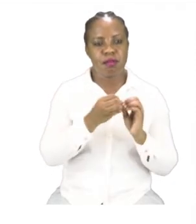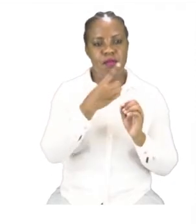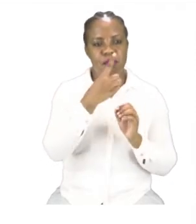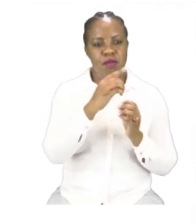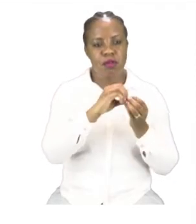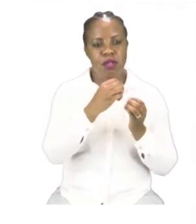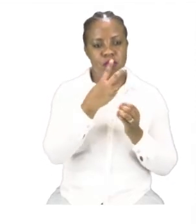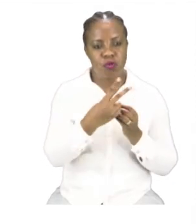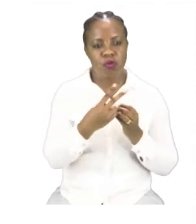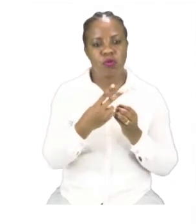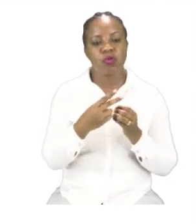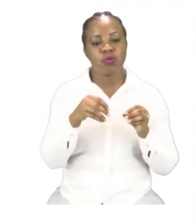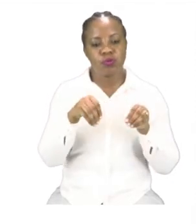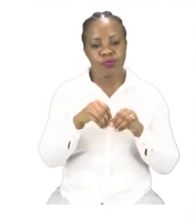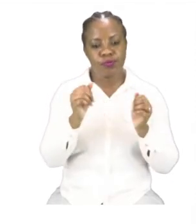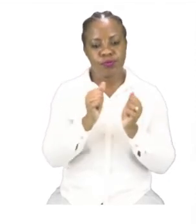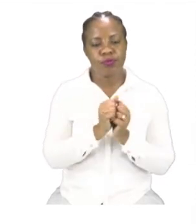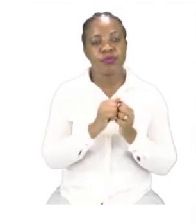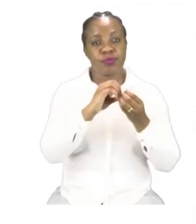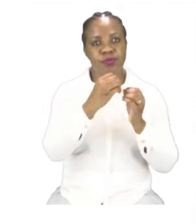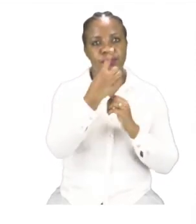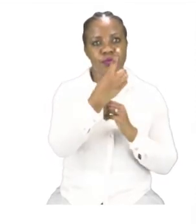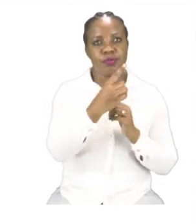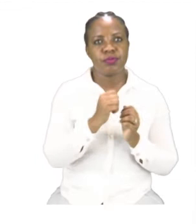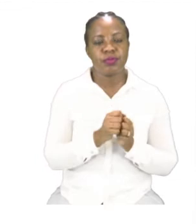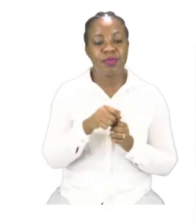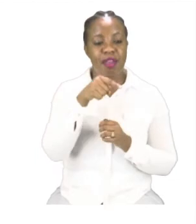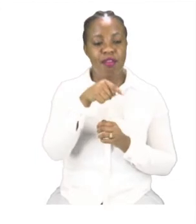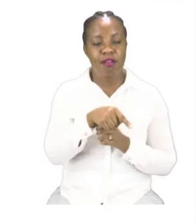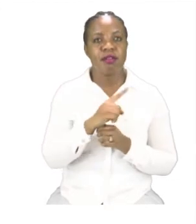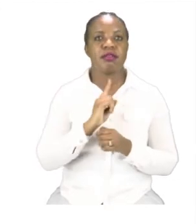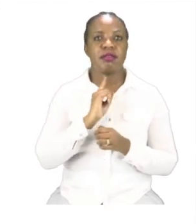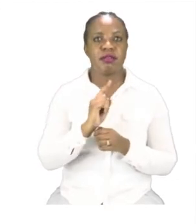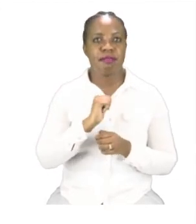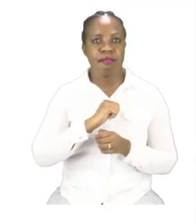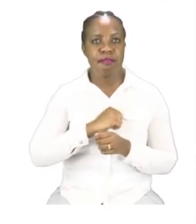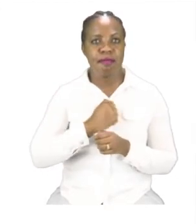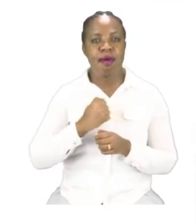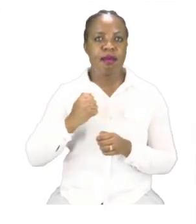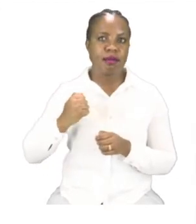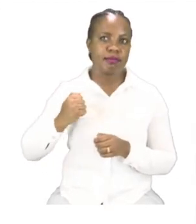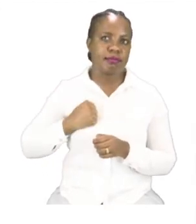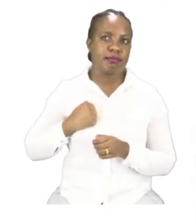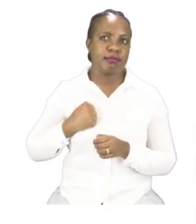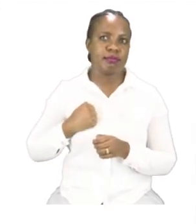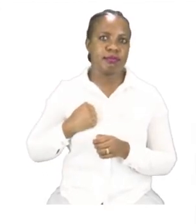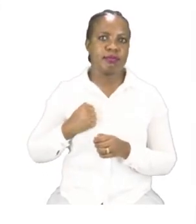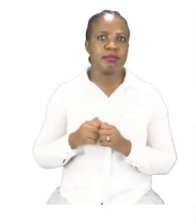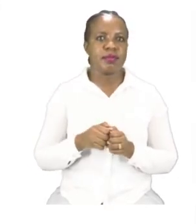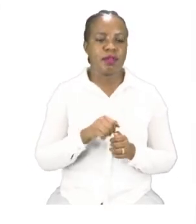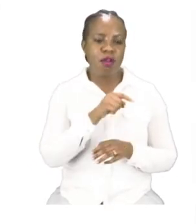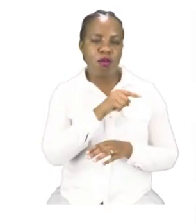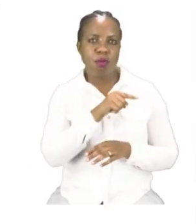So let us say number 1. This is my dad. Dash